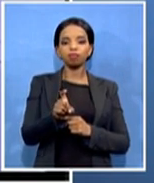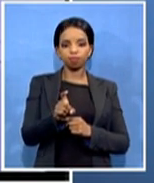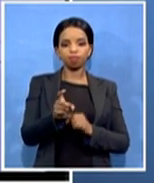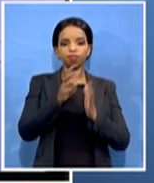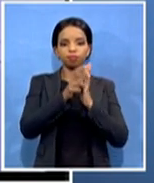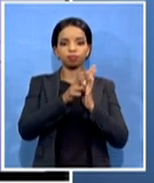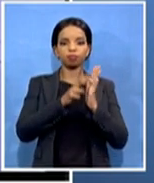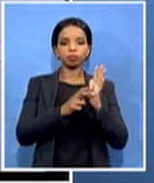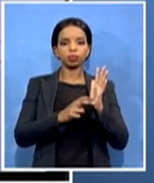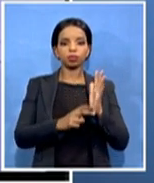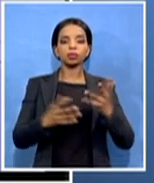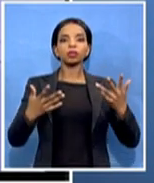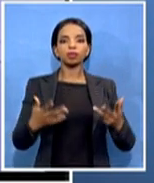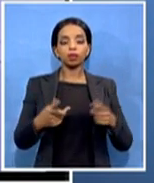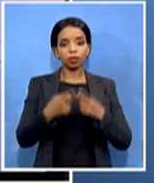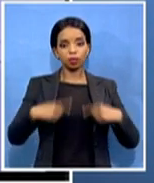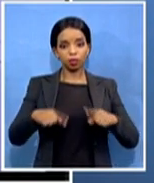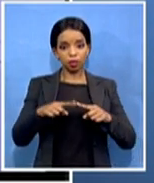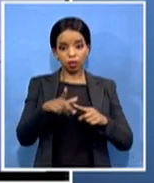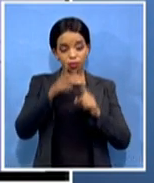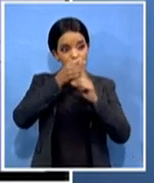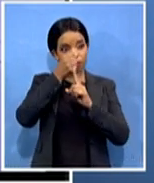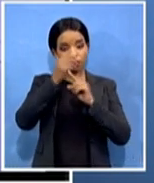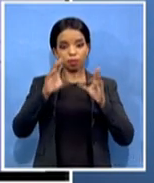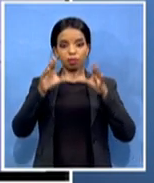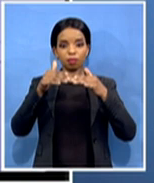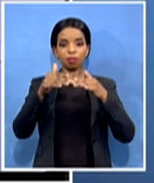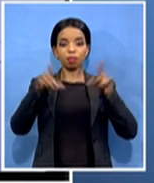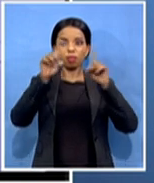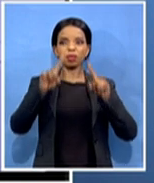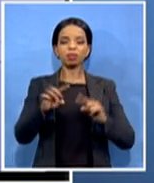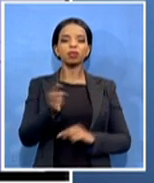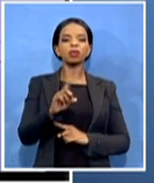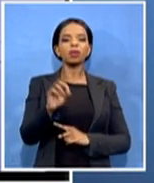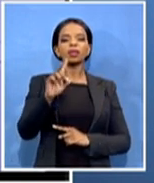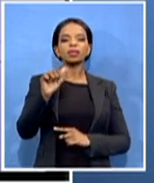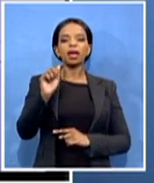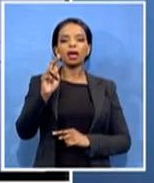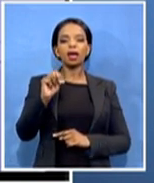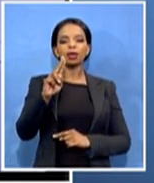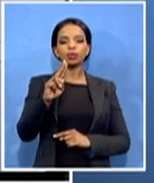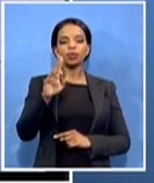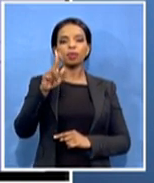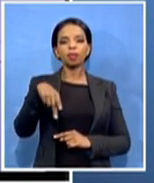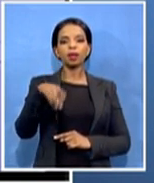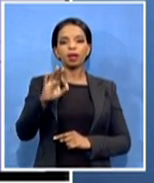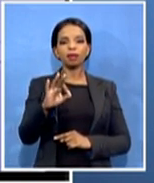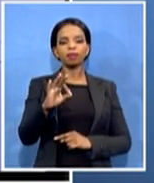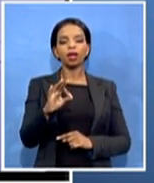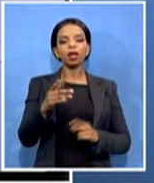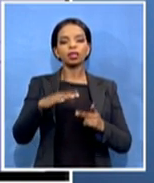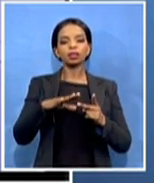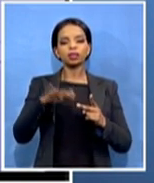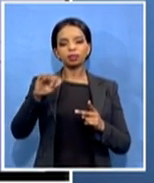the ZANU-PF and the African National Congress. We needed to meet with them. So the decision of the NEC